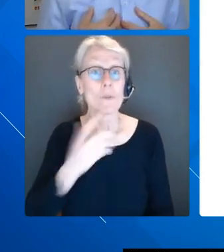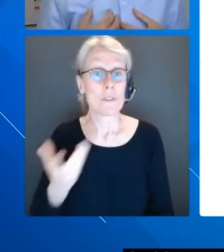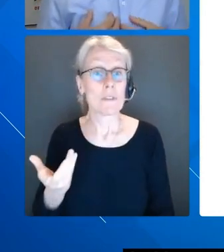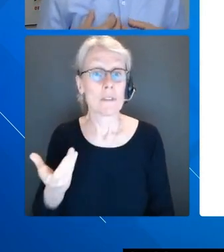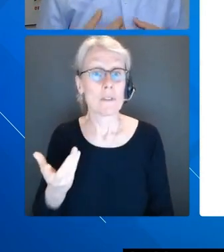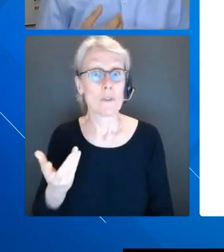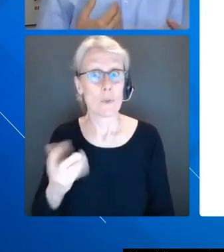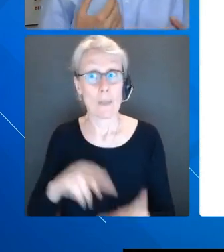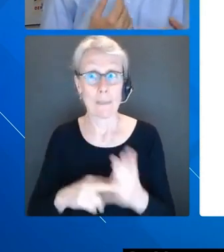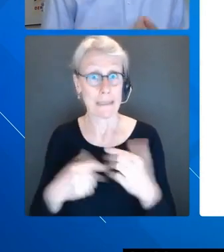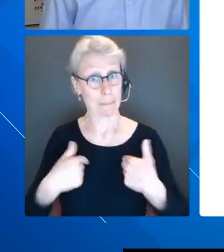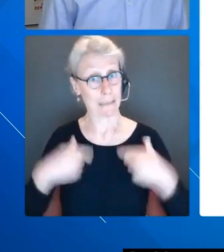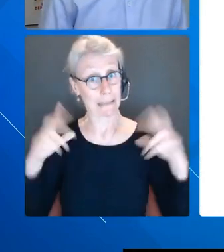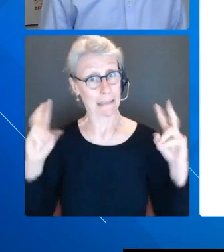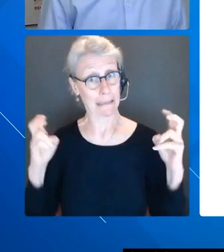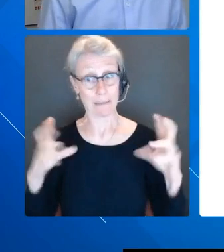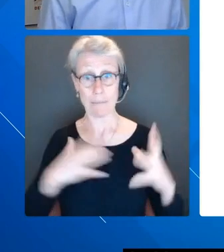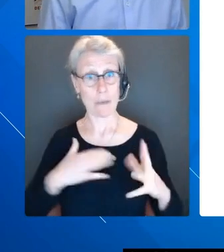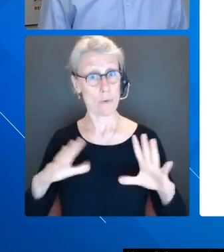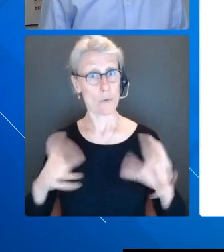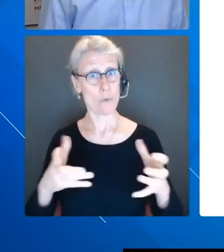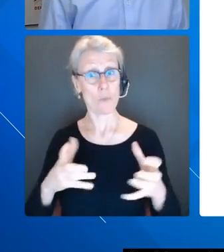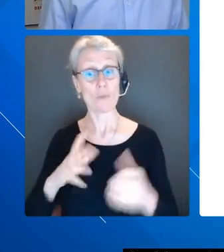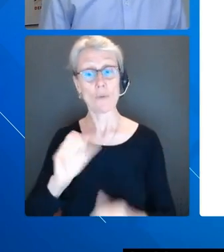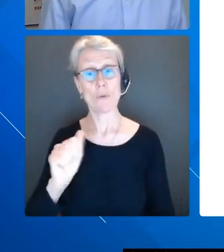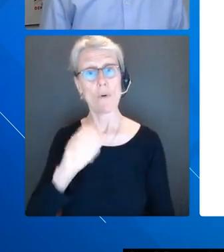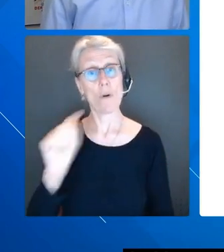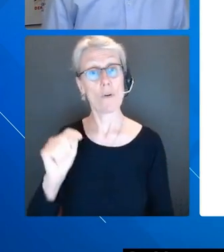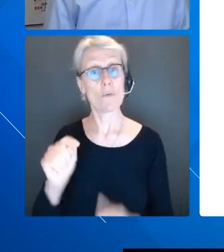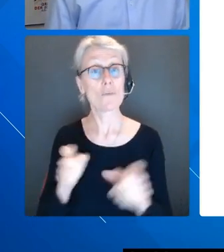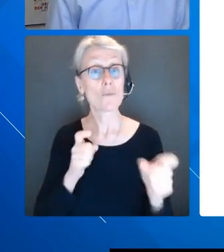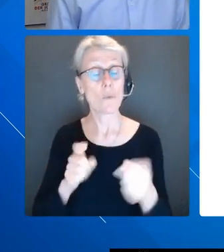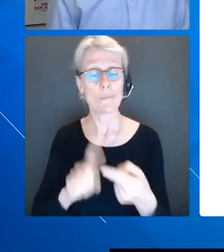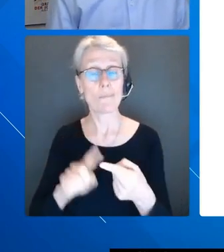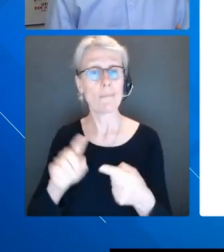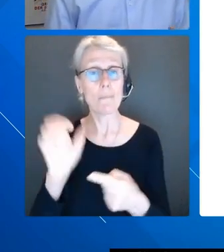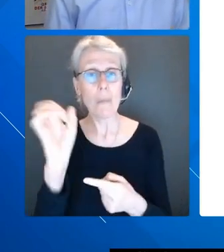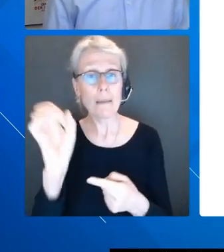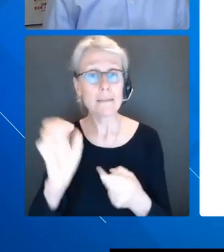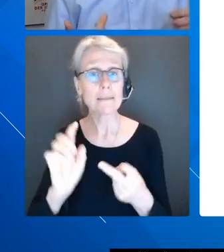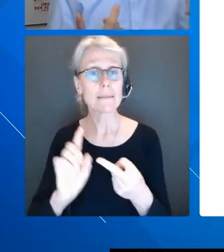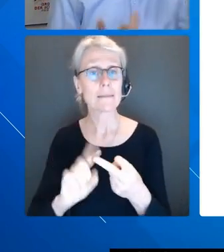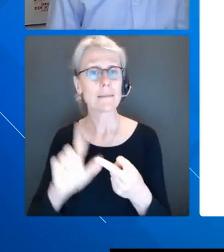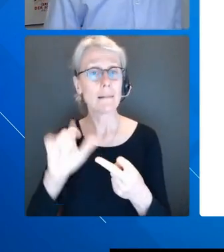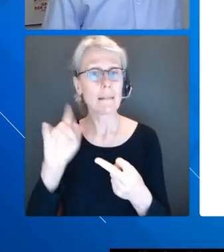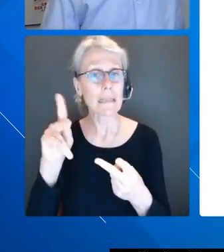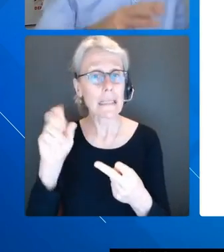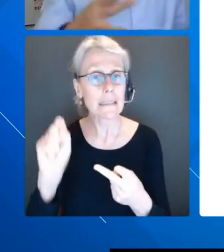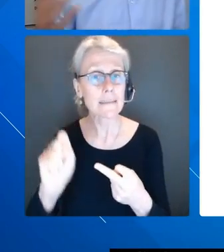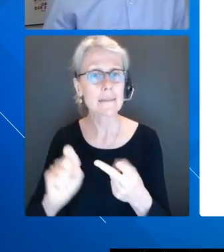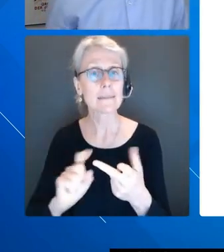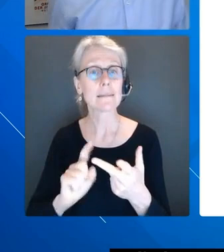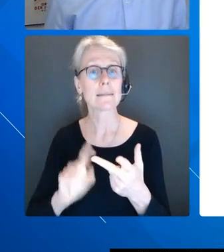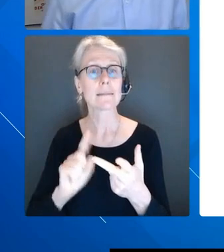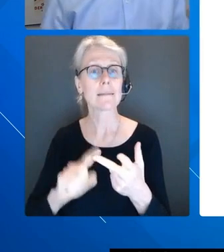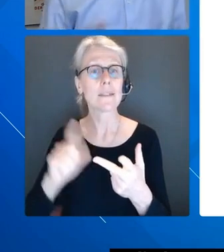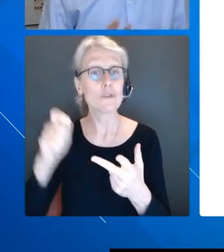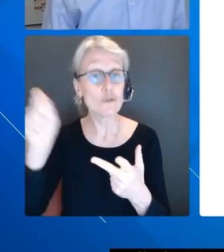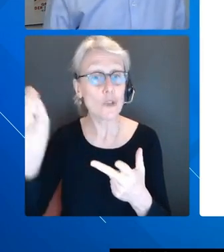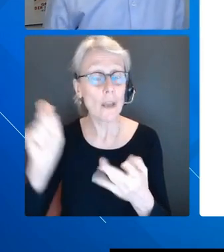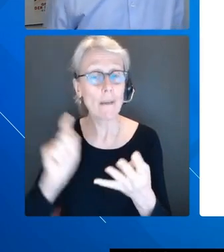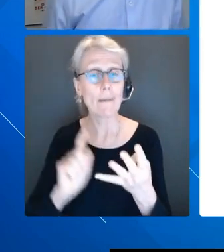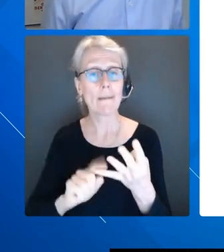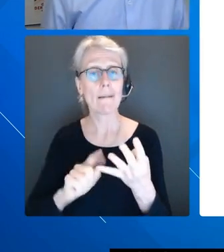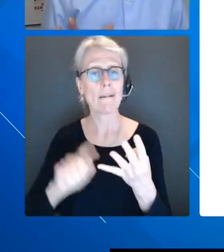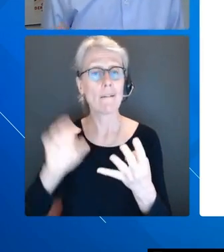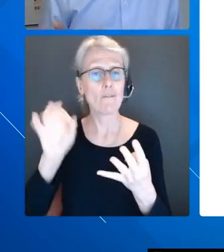have to make sure that all controls, buttons, links, radio buttons, checkboxes, form fields, drop-down menus,